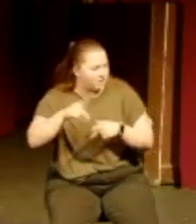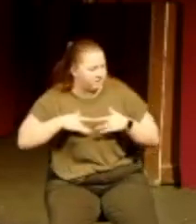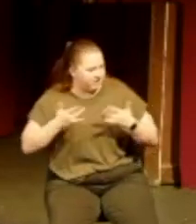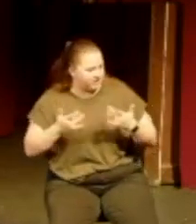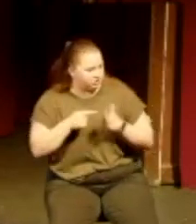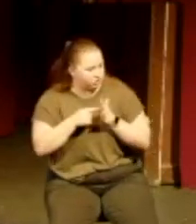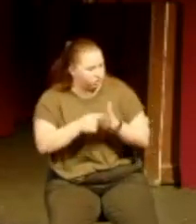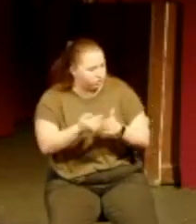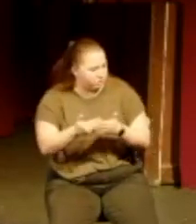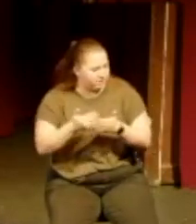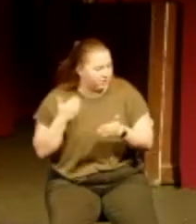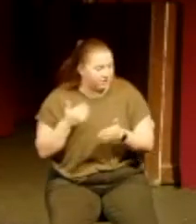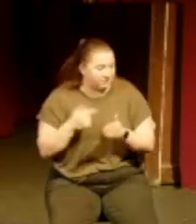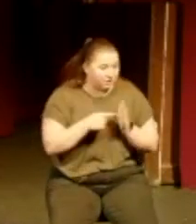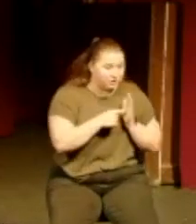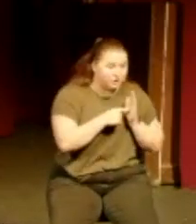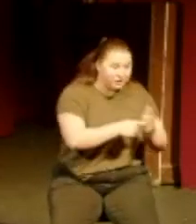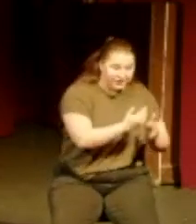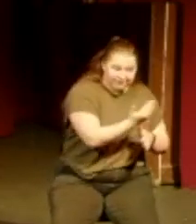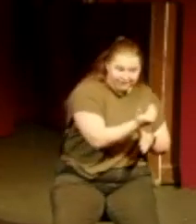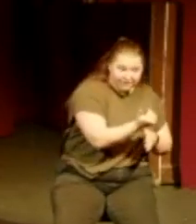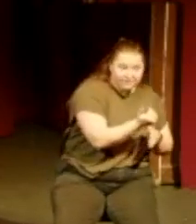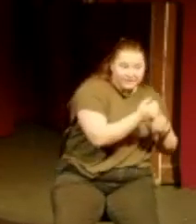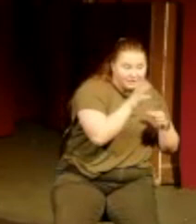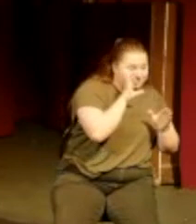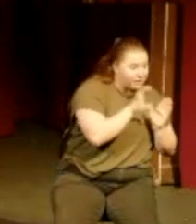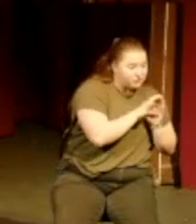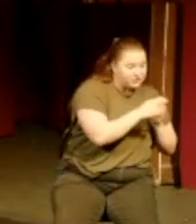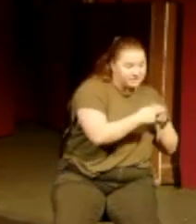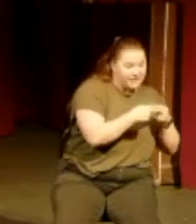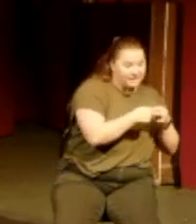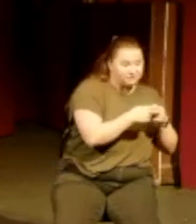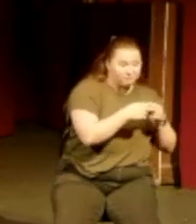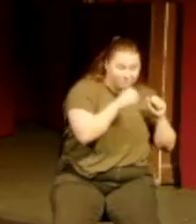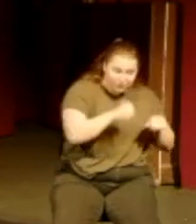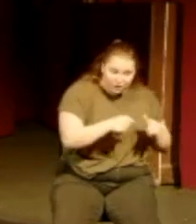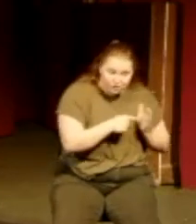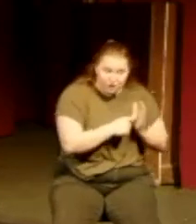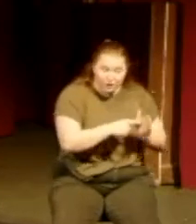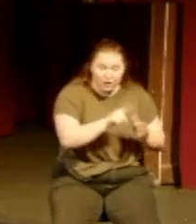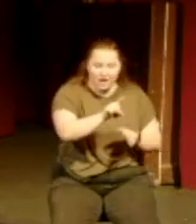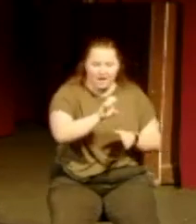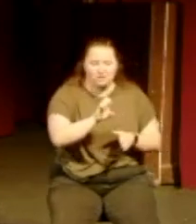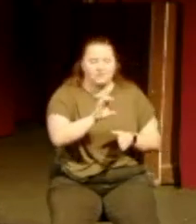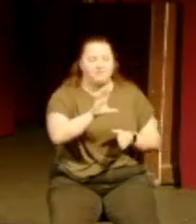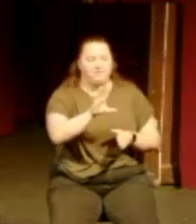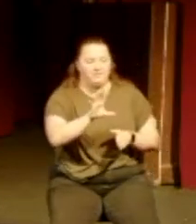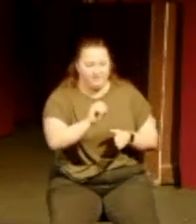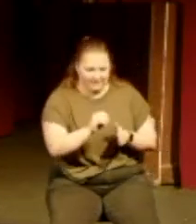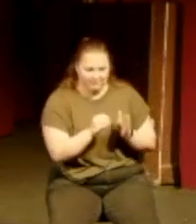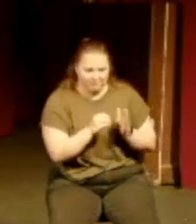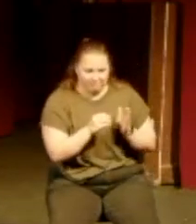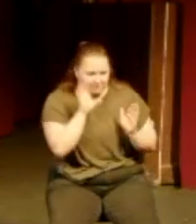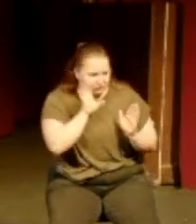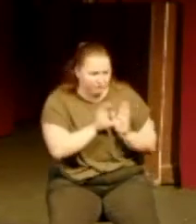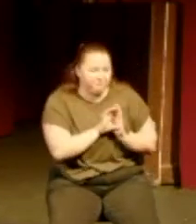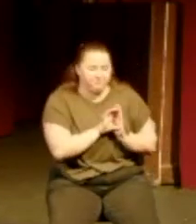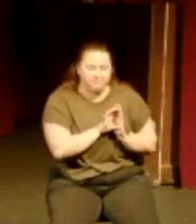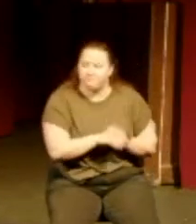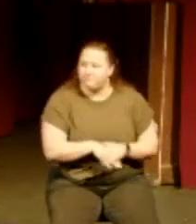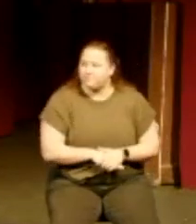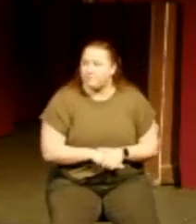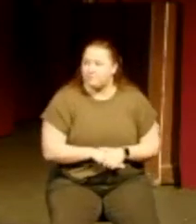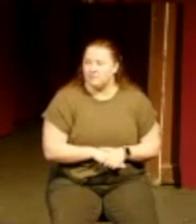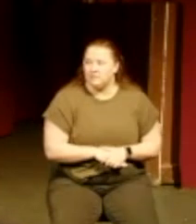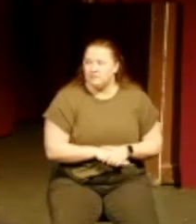15 slides. I could have shown you 115. Despite what I called earlier, the dumpster fires going around us all of last year,